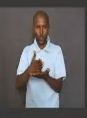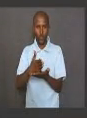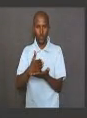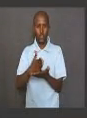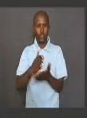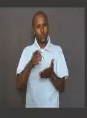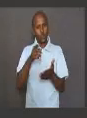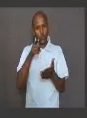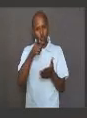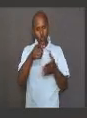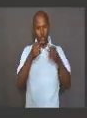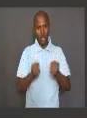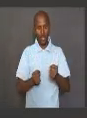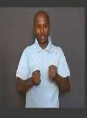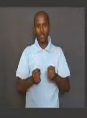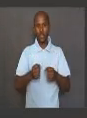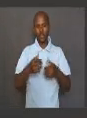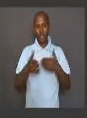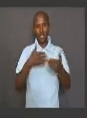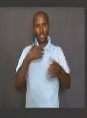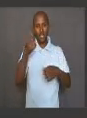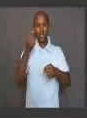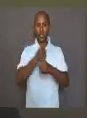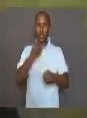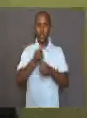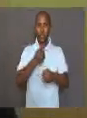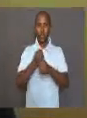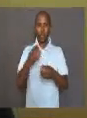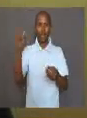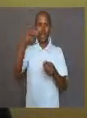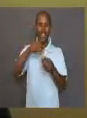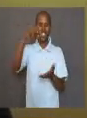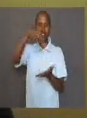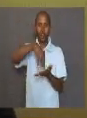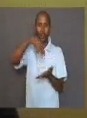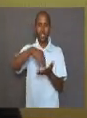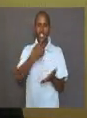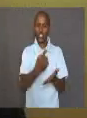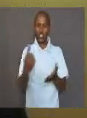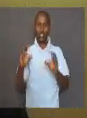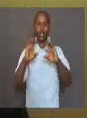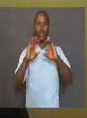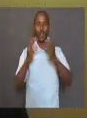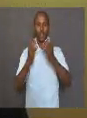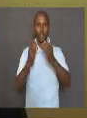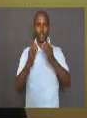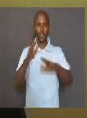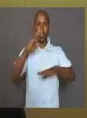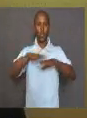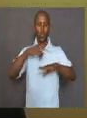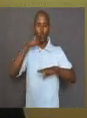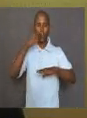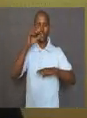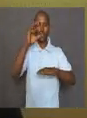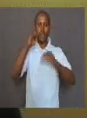You can either do this by adding the frequencies of each class. This is called